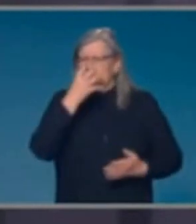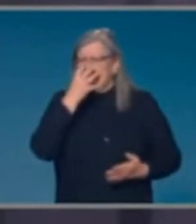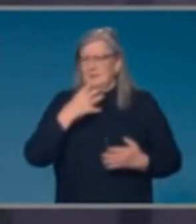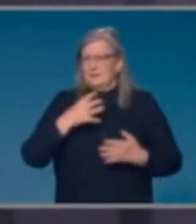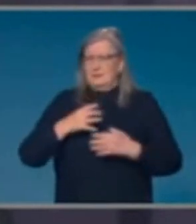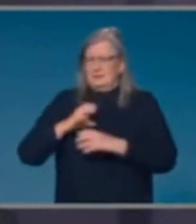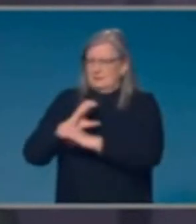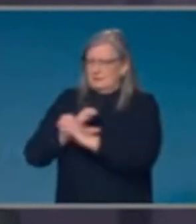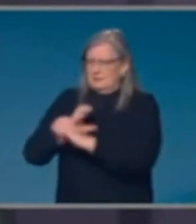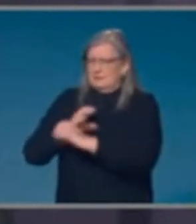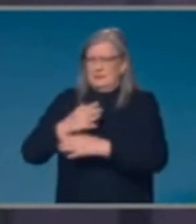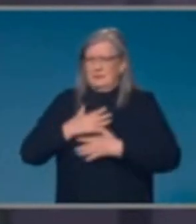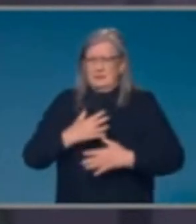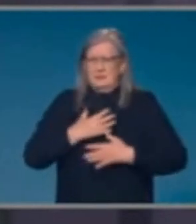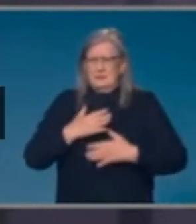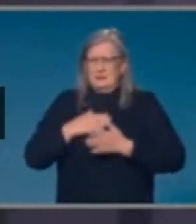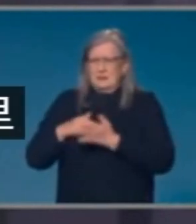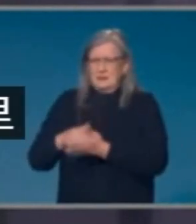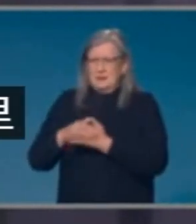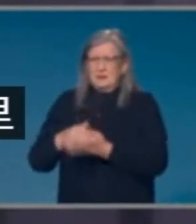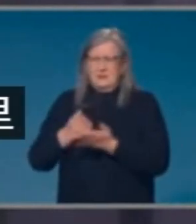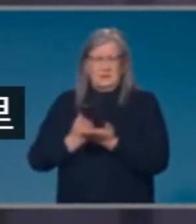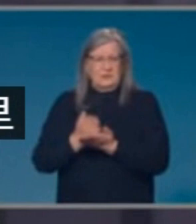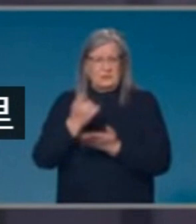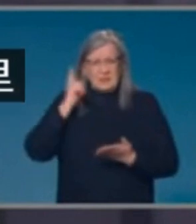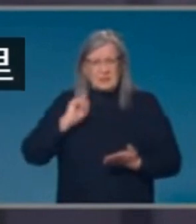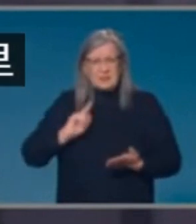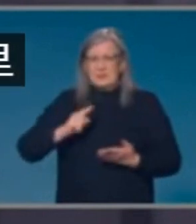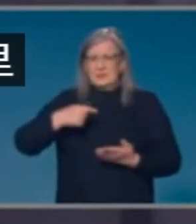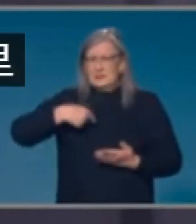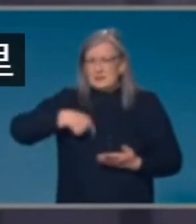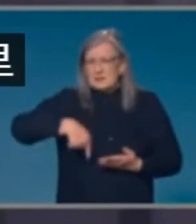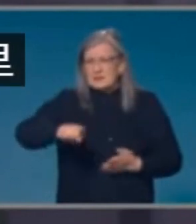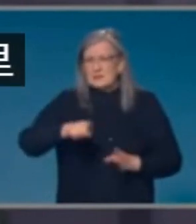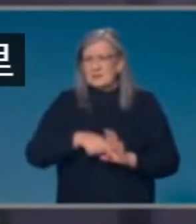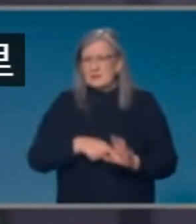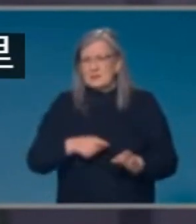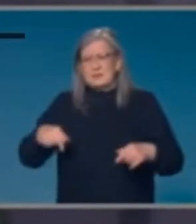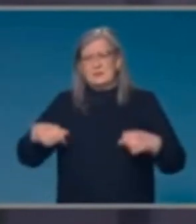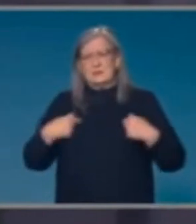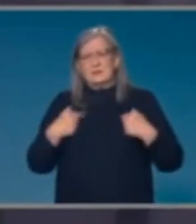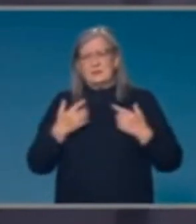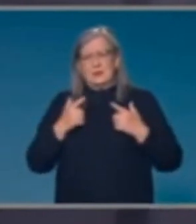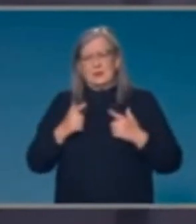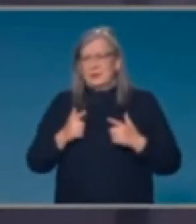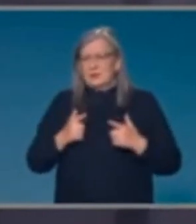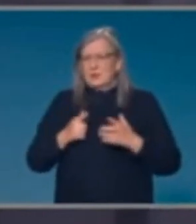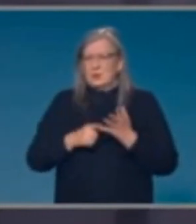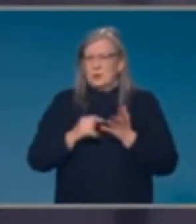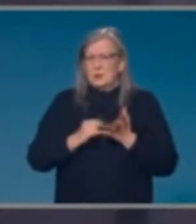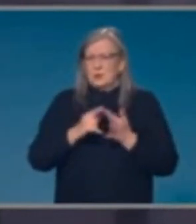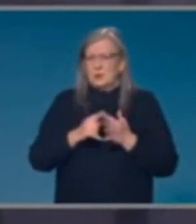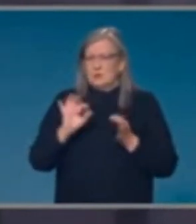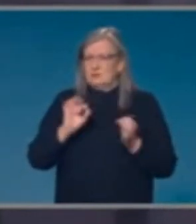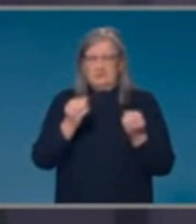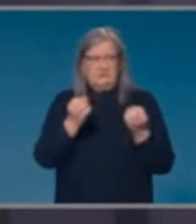during 2020 and for a large part of 2021, we've very heavily relied on those non-pharmaceutical